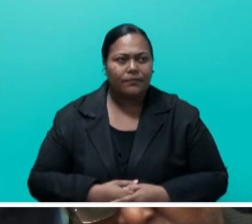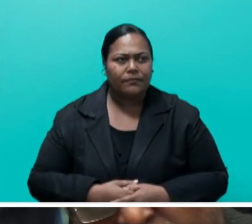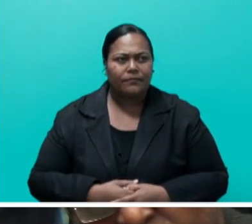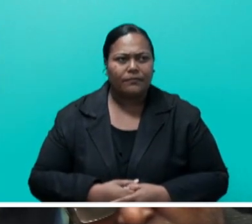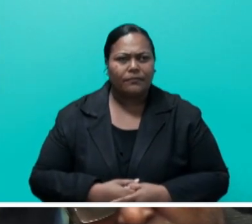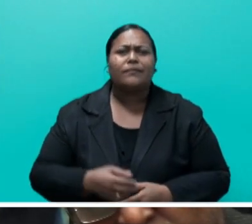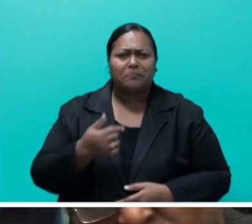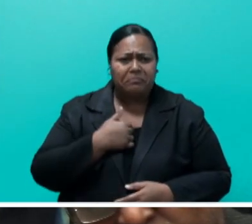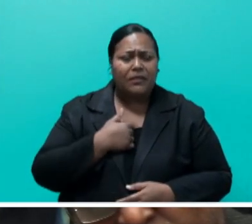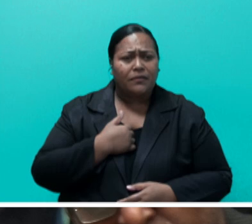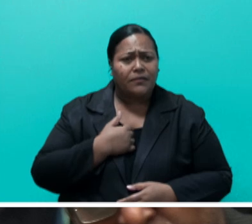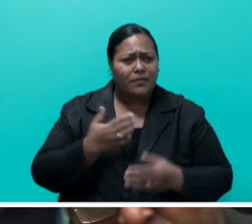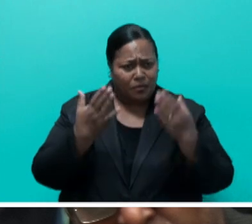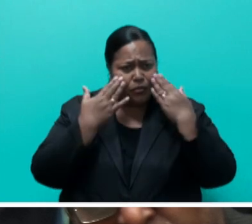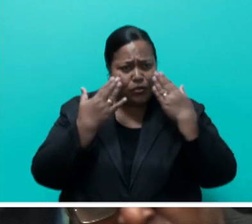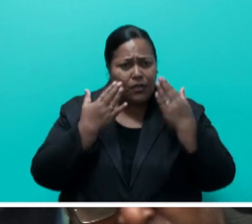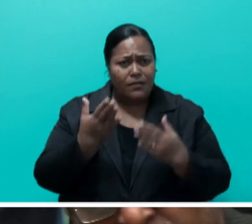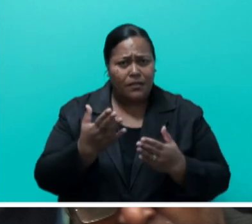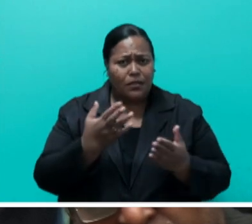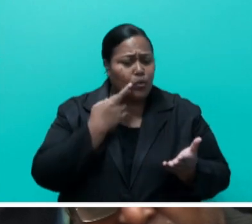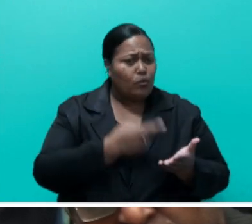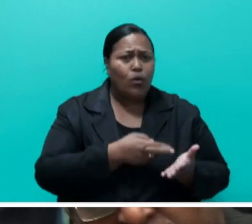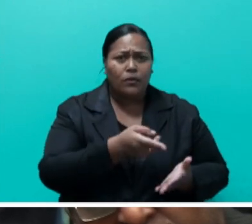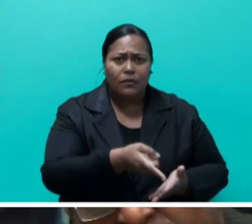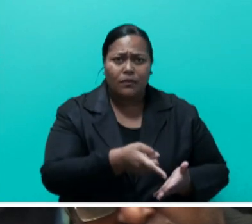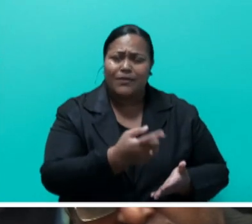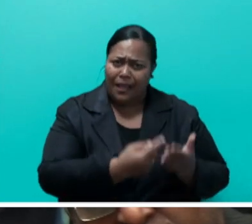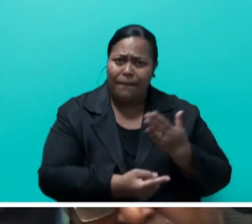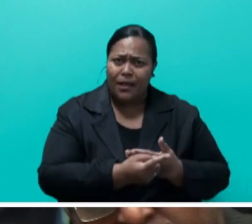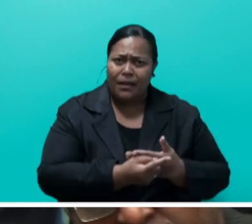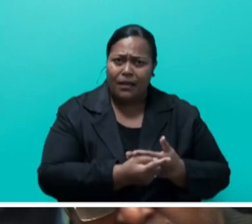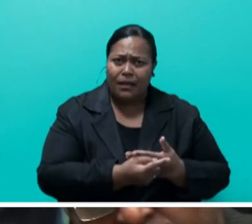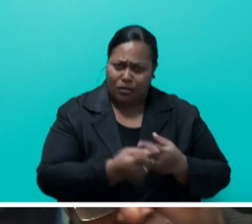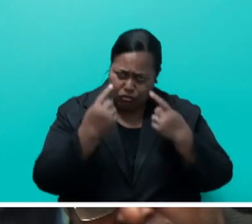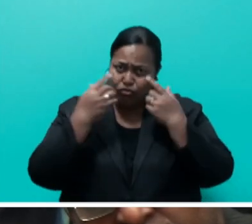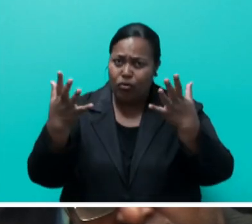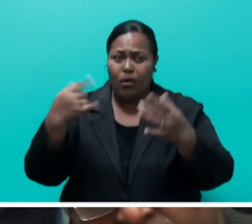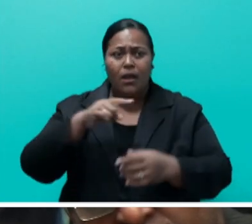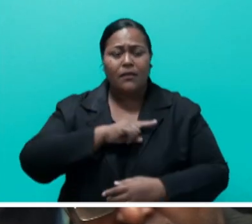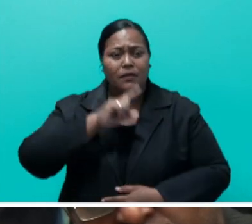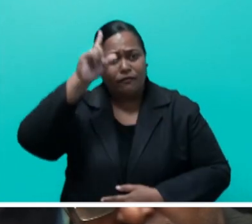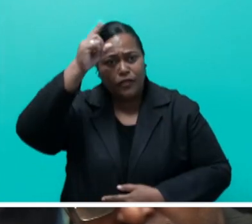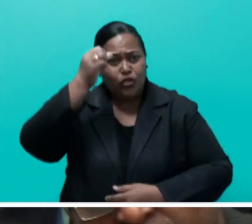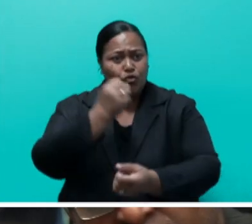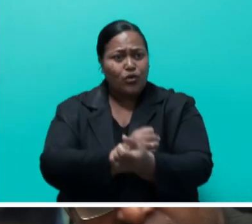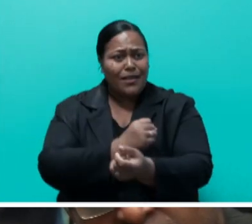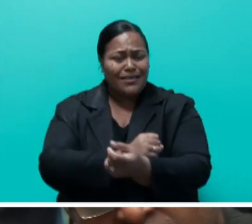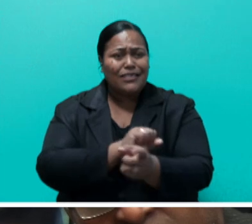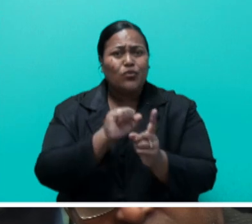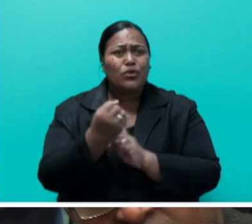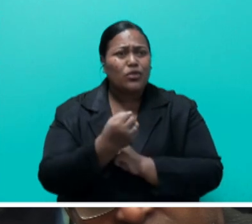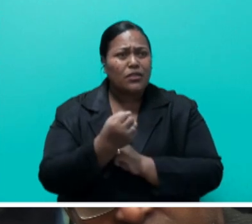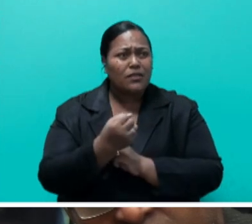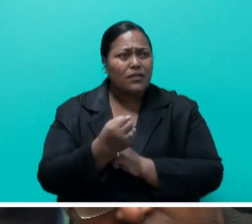I appreciate Ms. Driver's reporting that brings to light our Fijian drug situation, and this is not